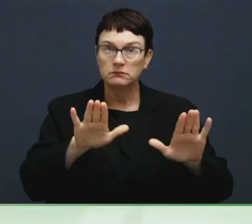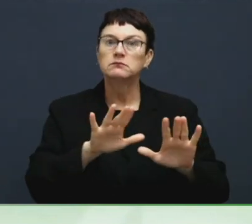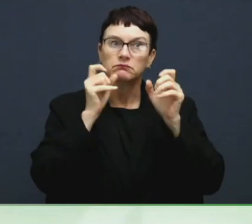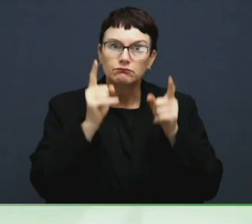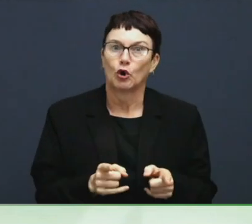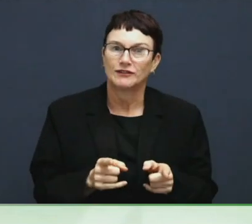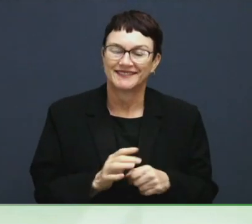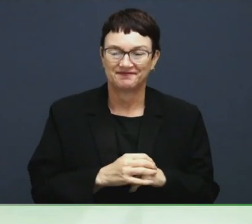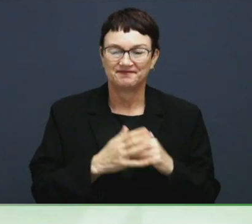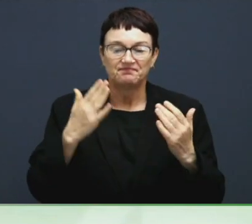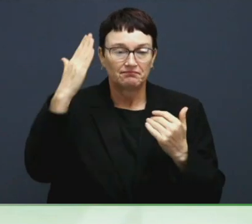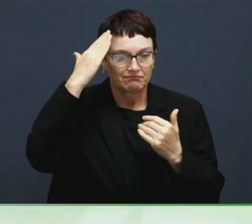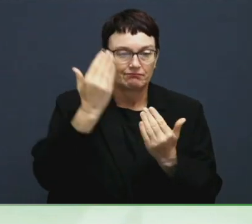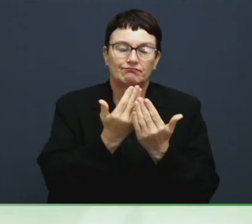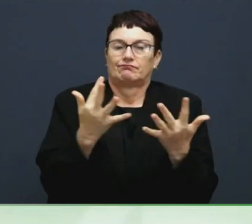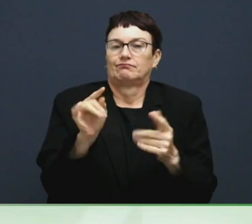any questions from our audience?